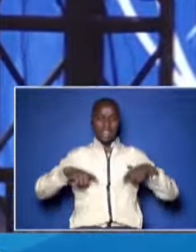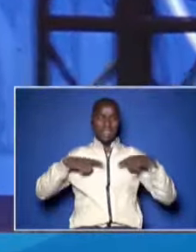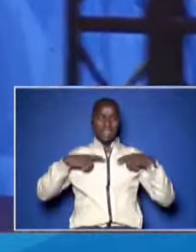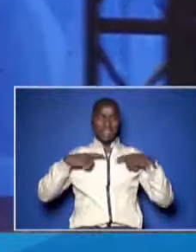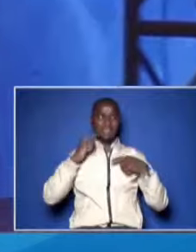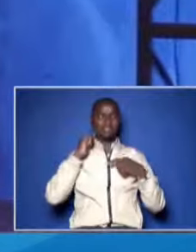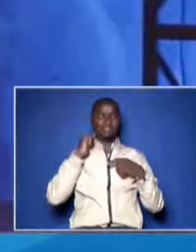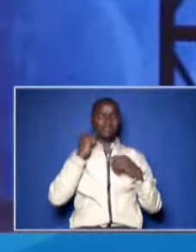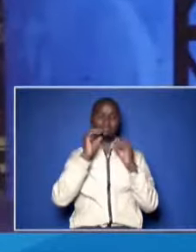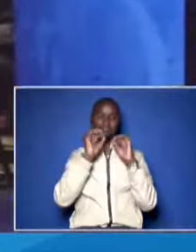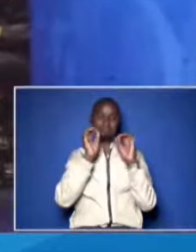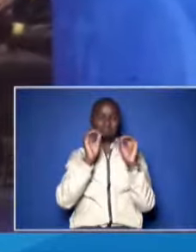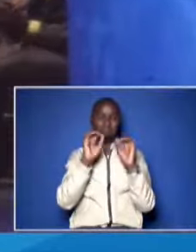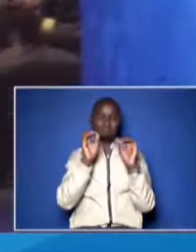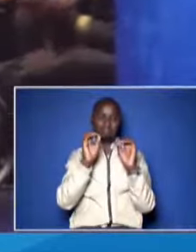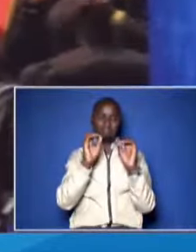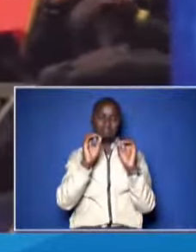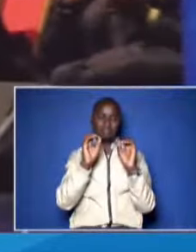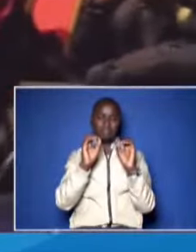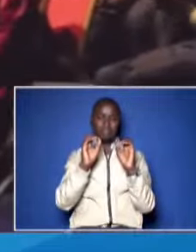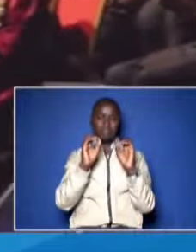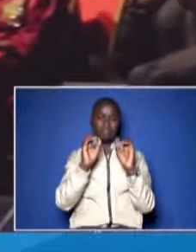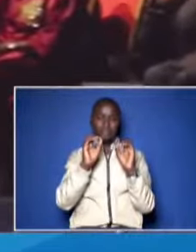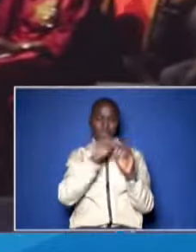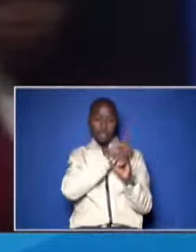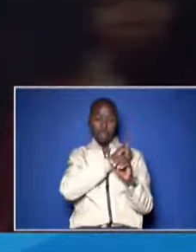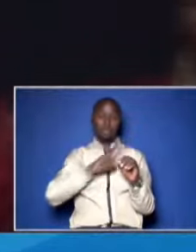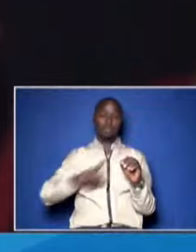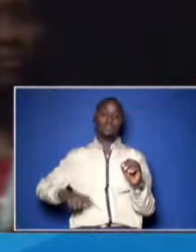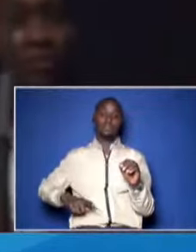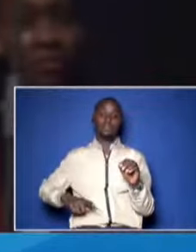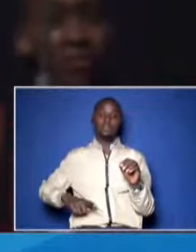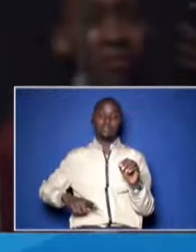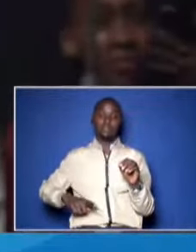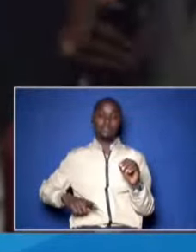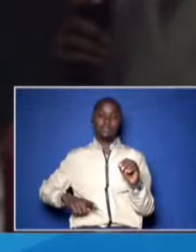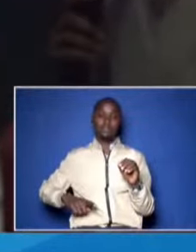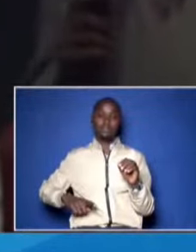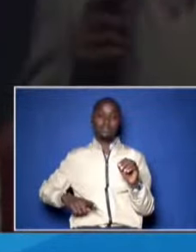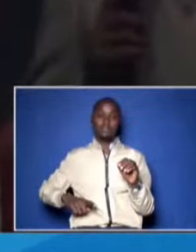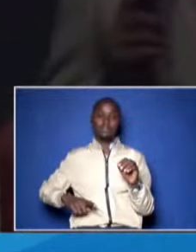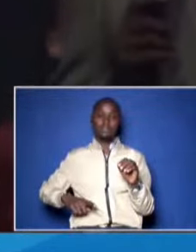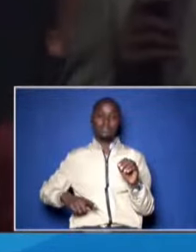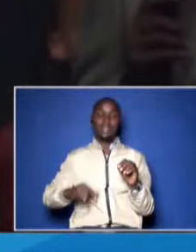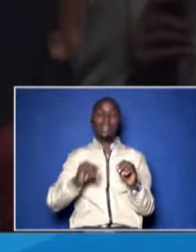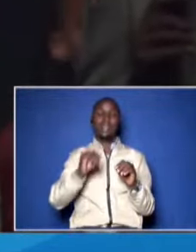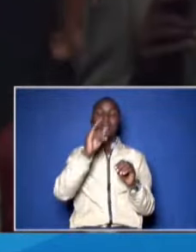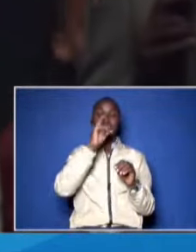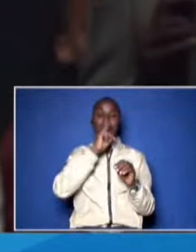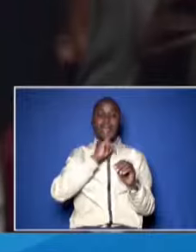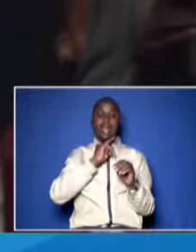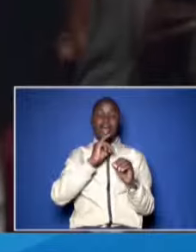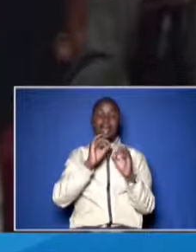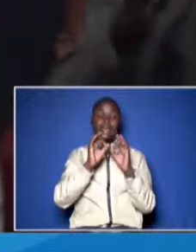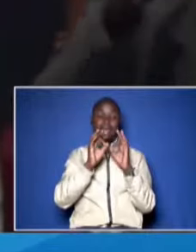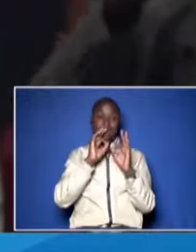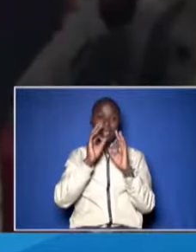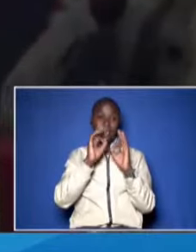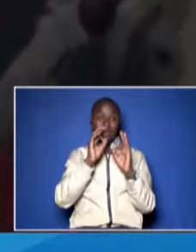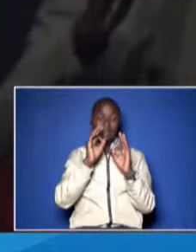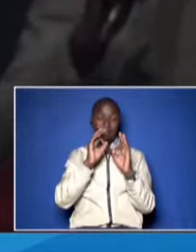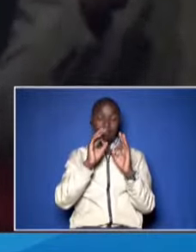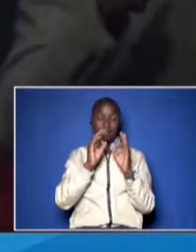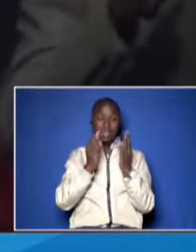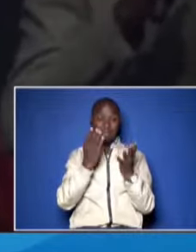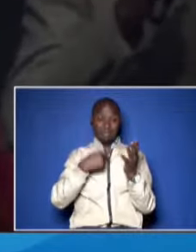meaning I've told the Lord many times Lord I would rather to have not been born than live without knowing